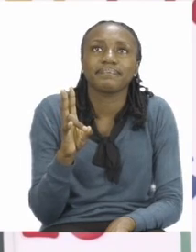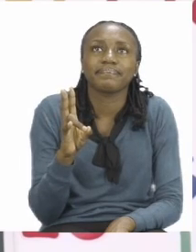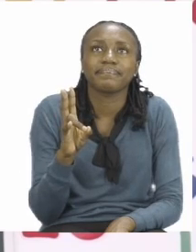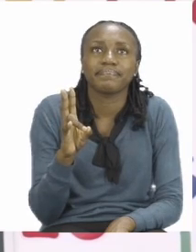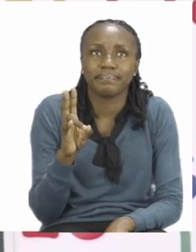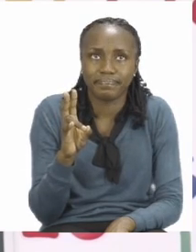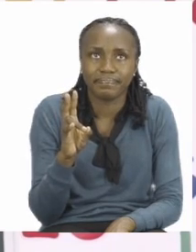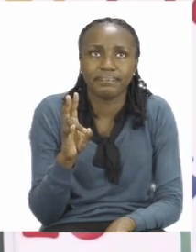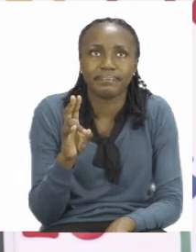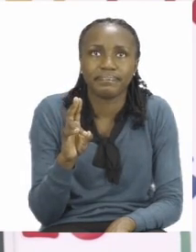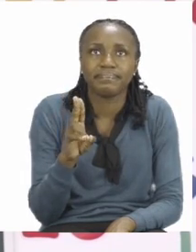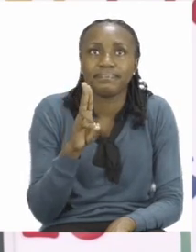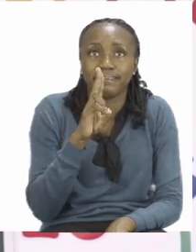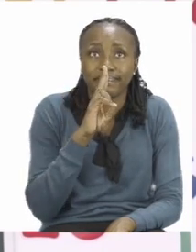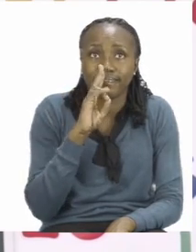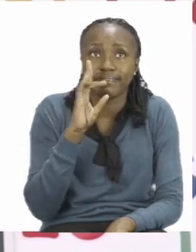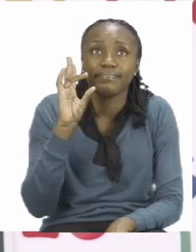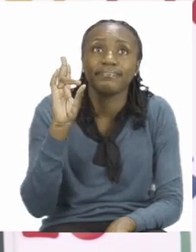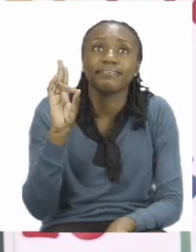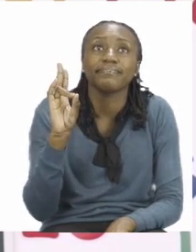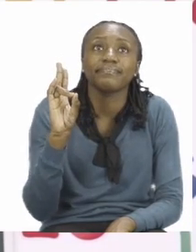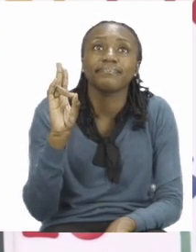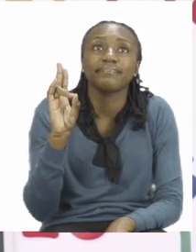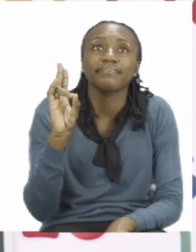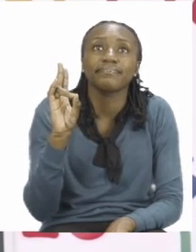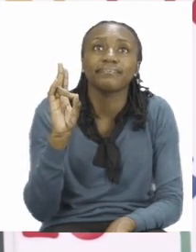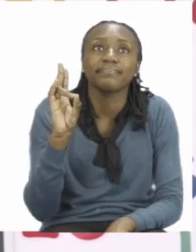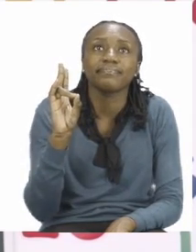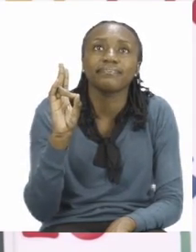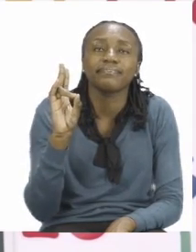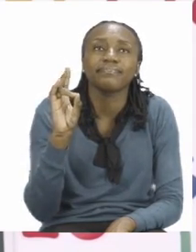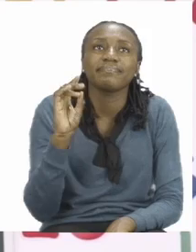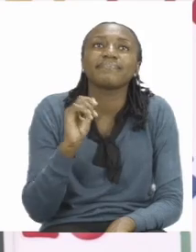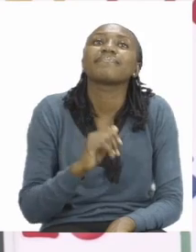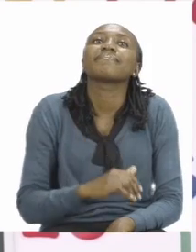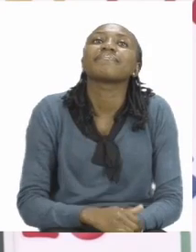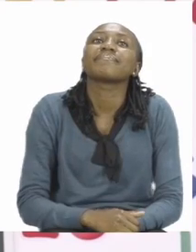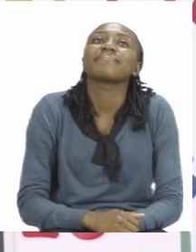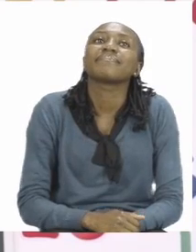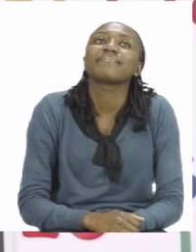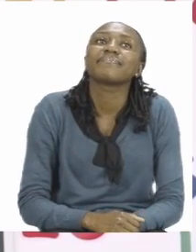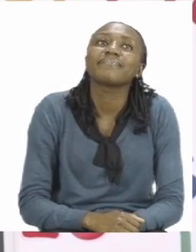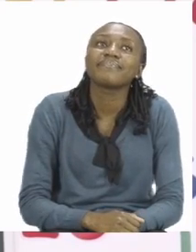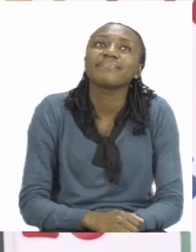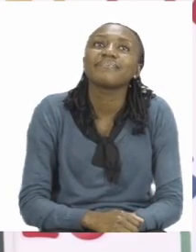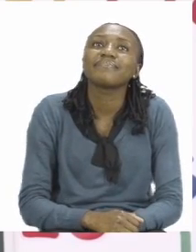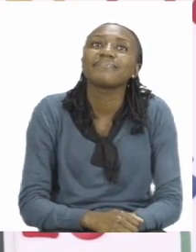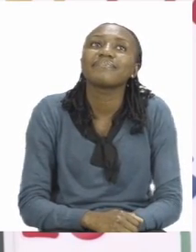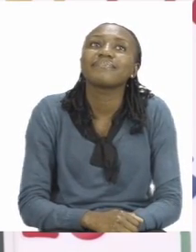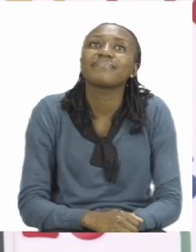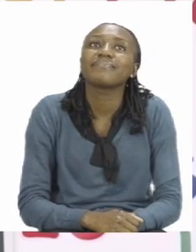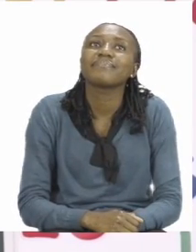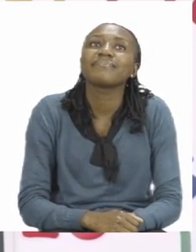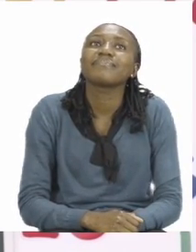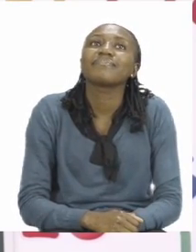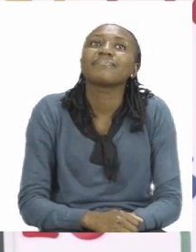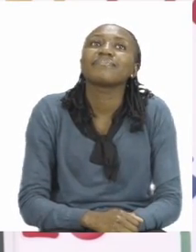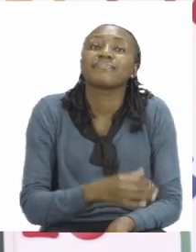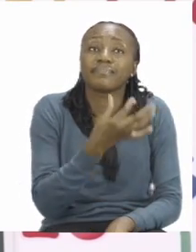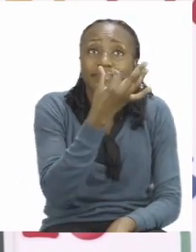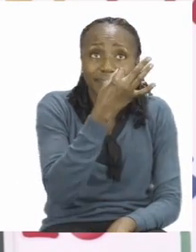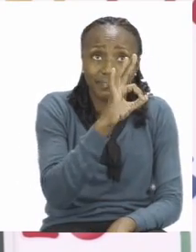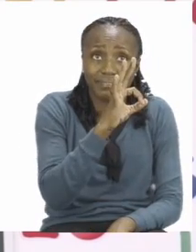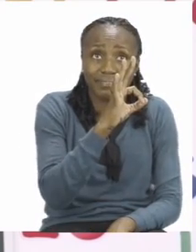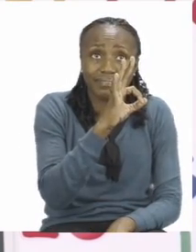7. So our answer, boys and girls, is 7. Now our sum says